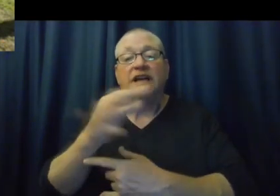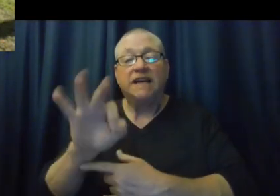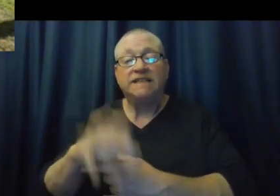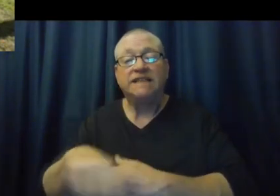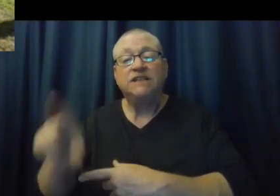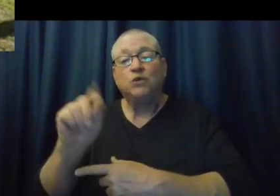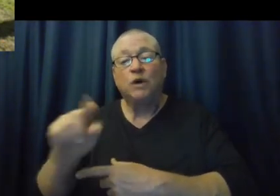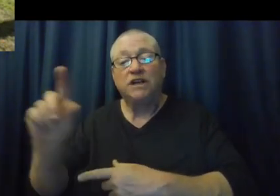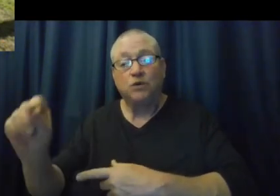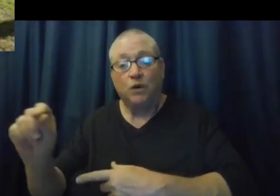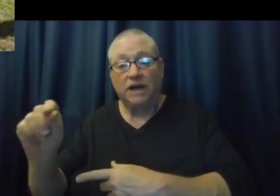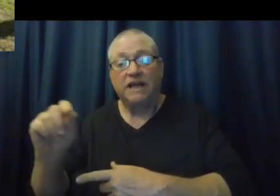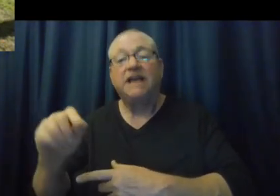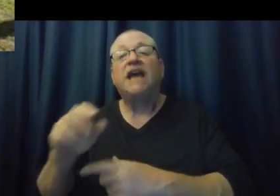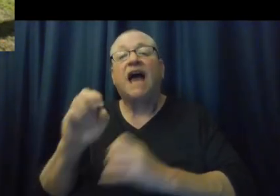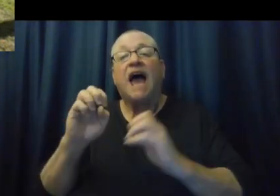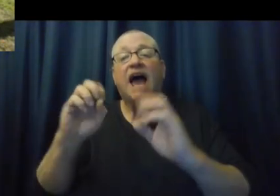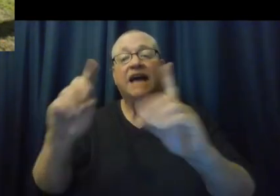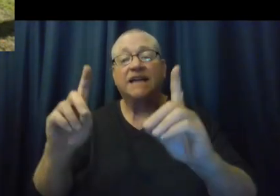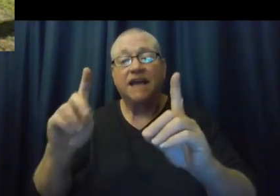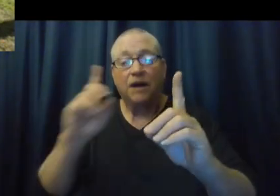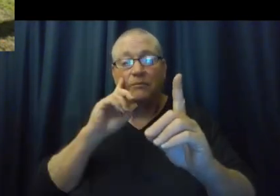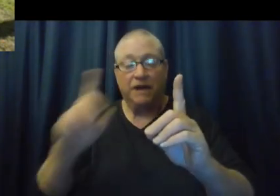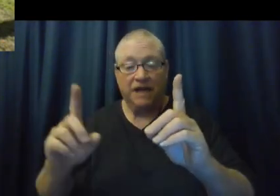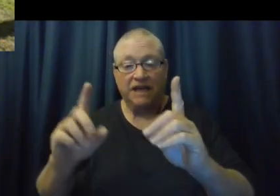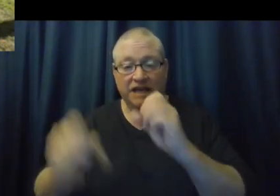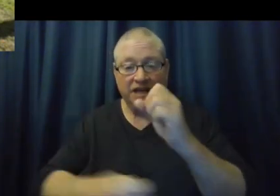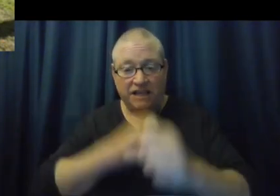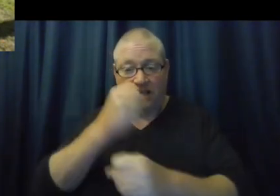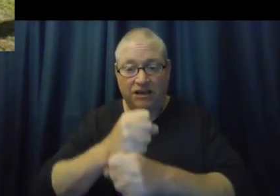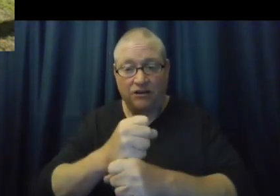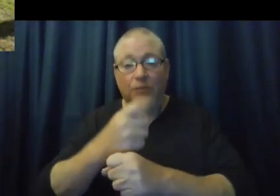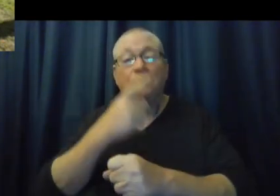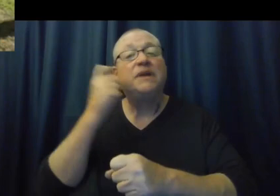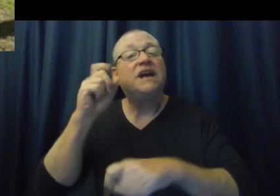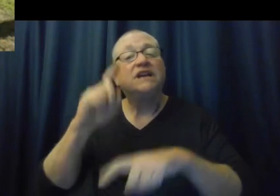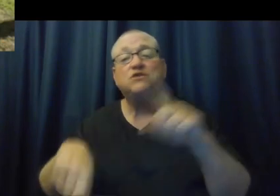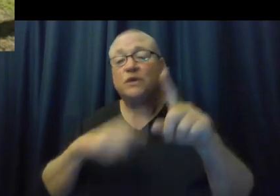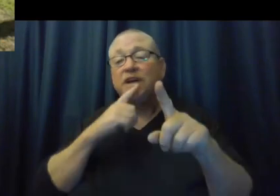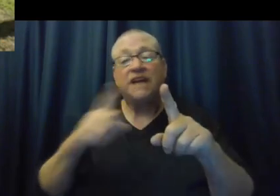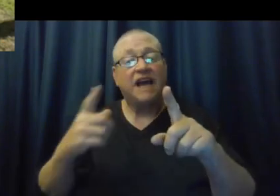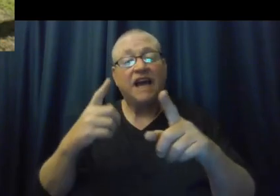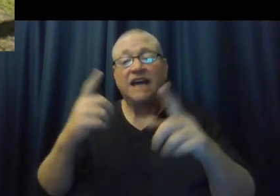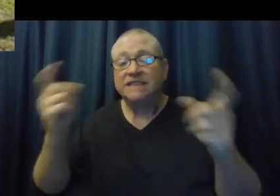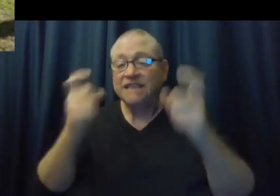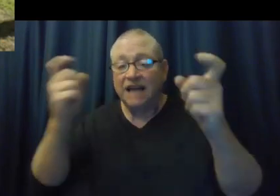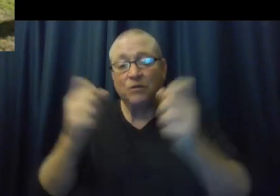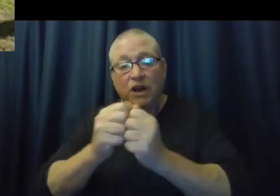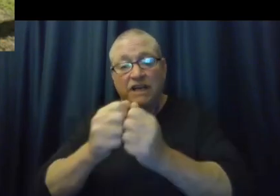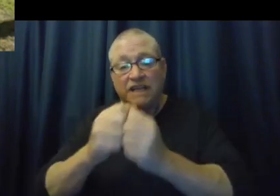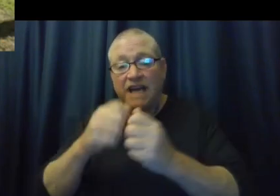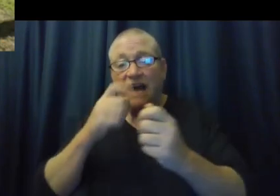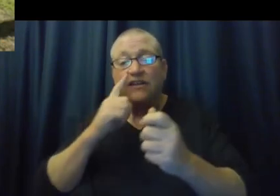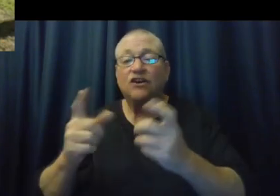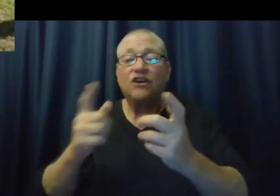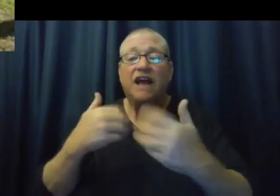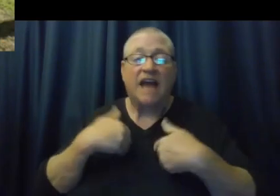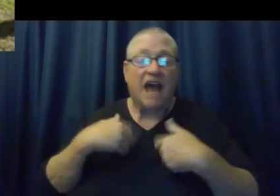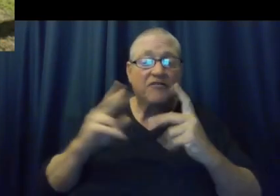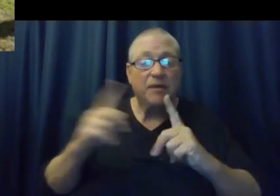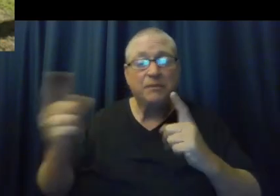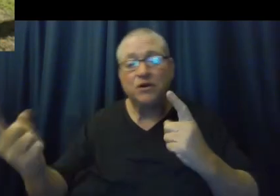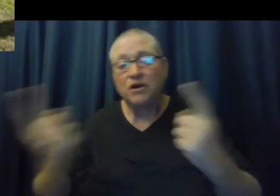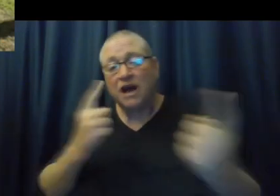we aren't able to celebrate these awards together and recognize each recipient up on the stage with our applause and cheers,